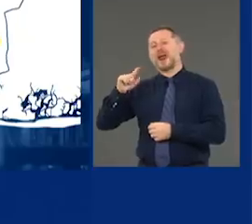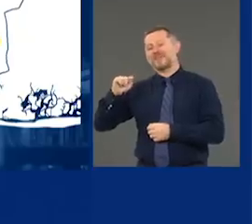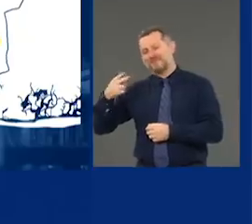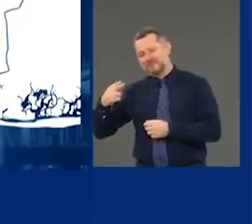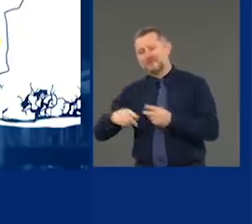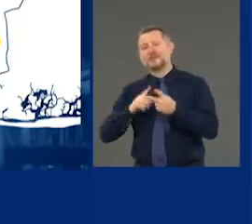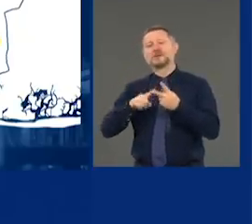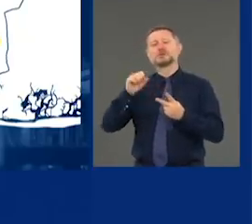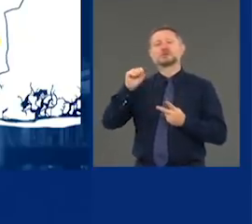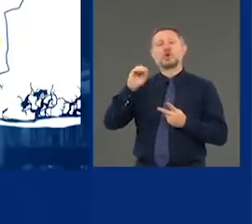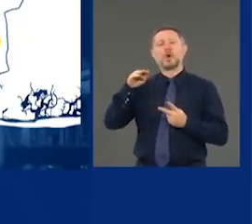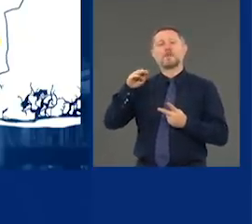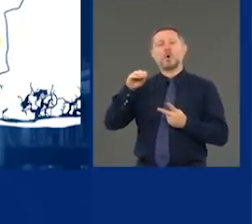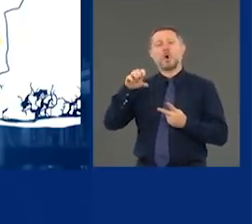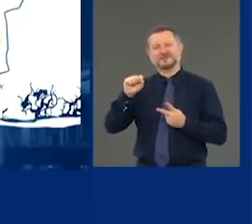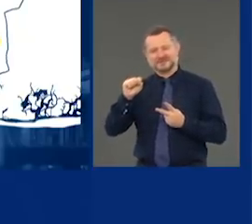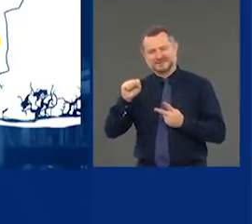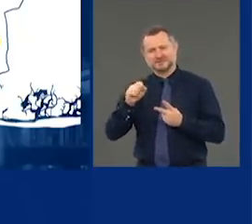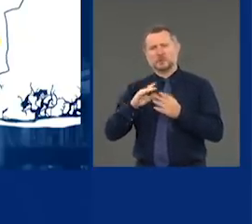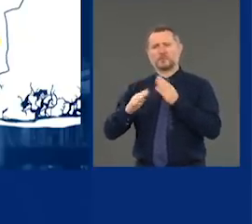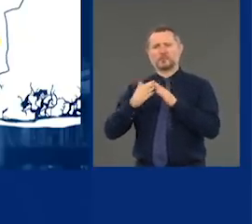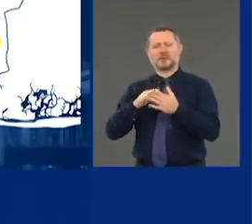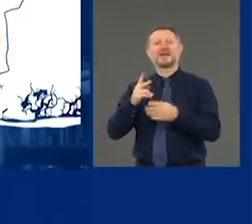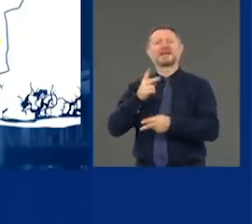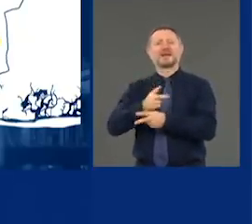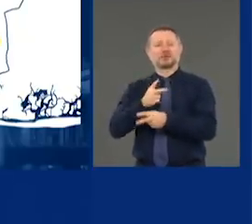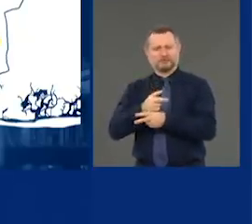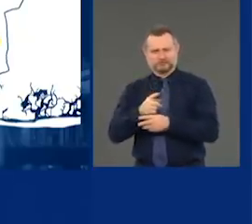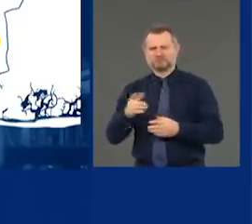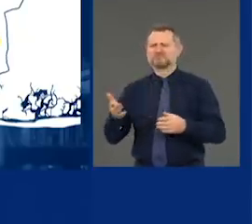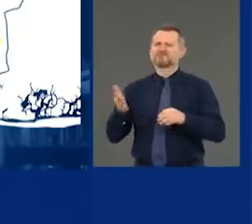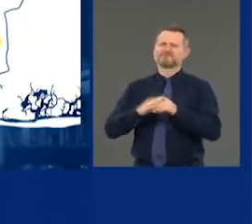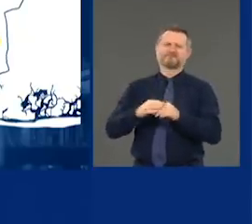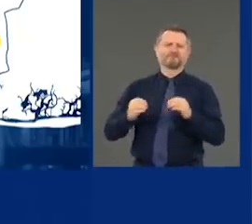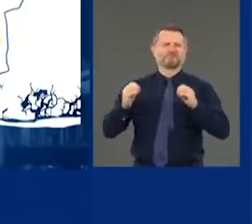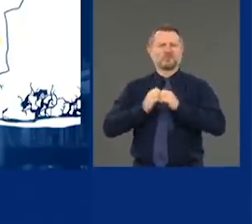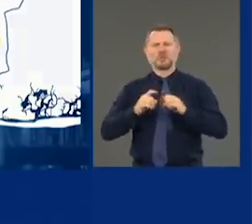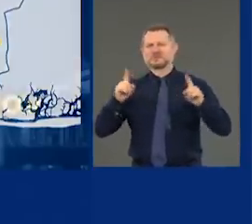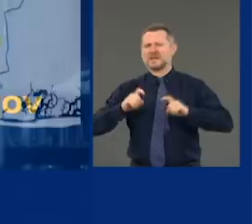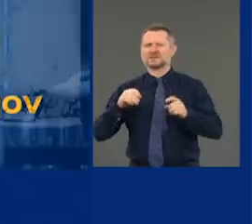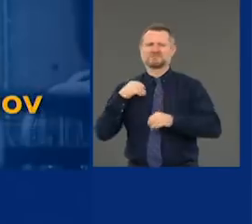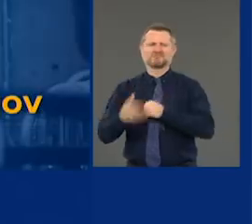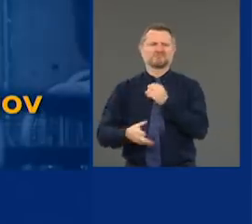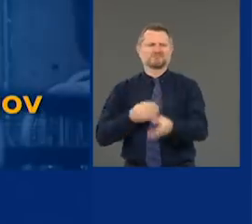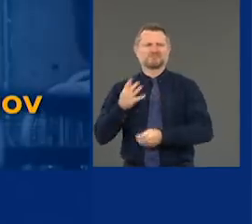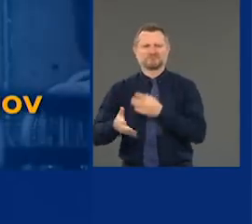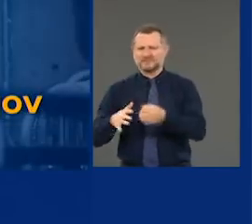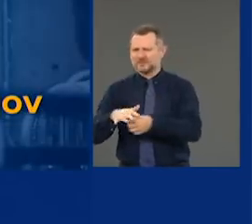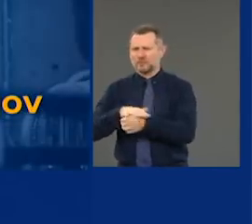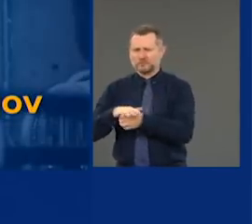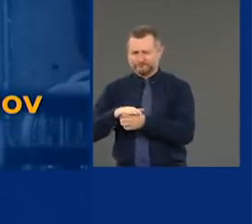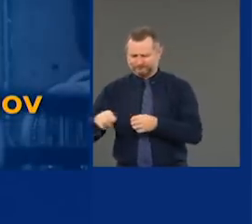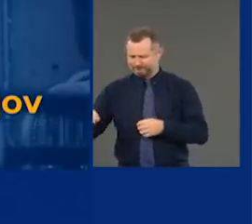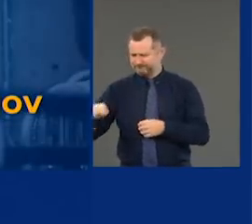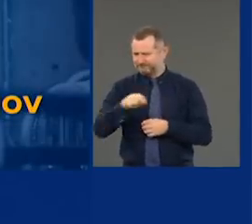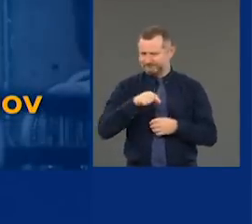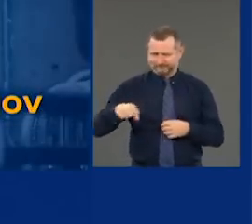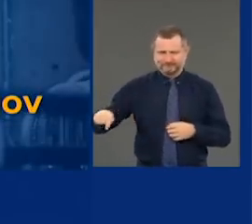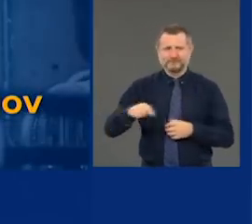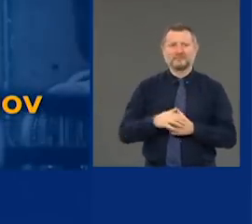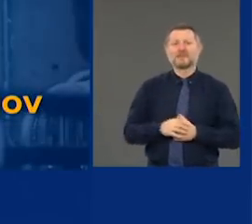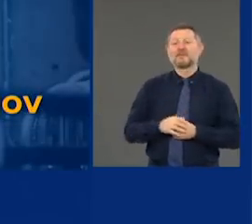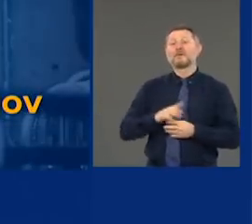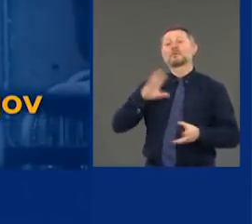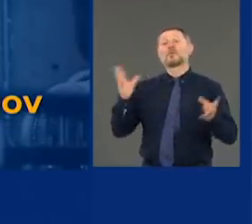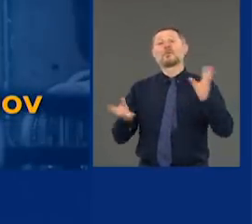testing sites in those zip code areas for people in those zip codes to get tested. So